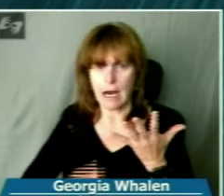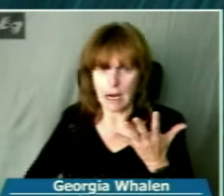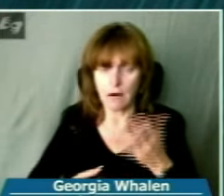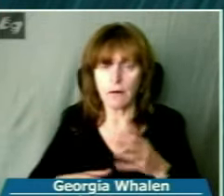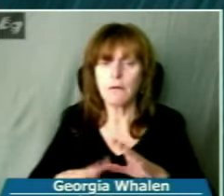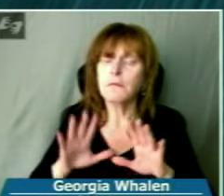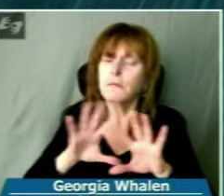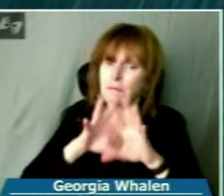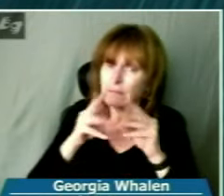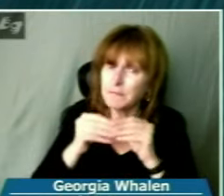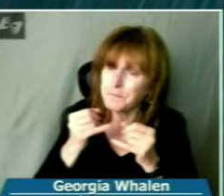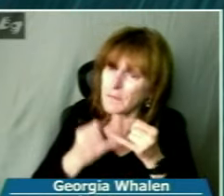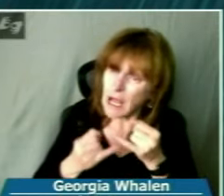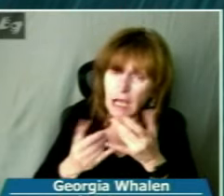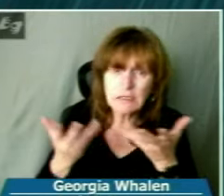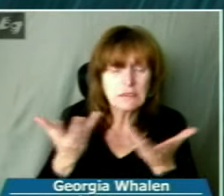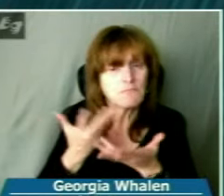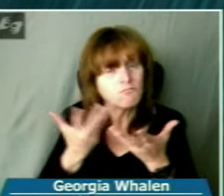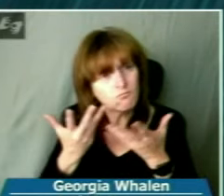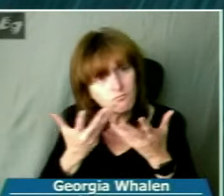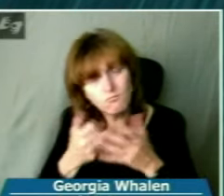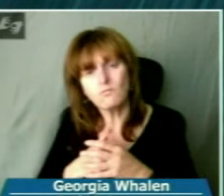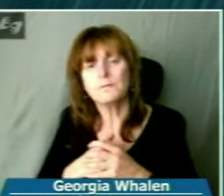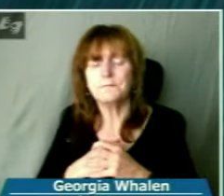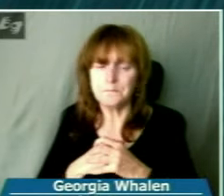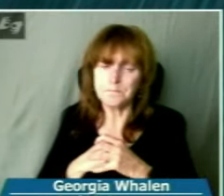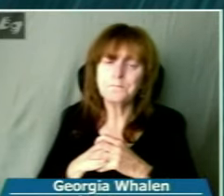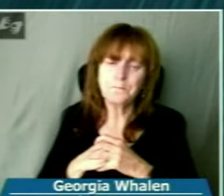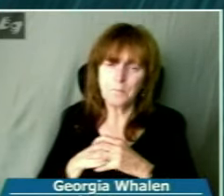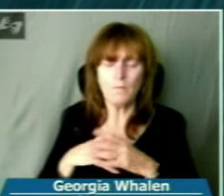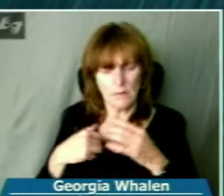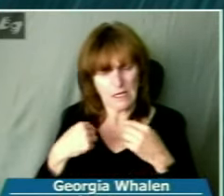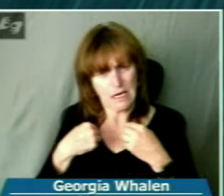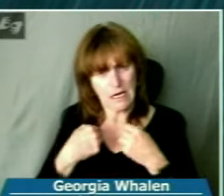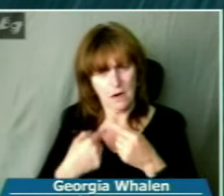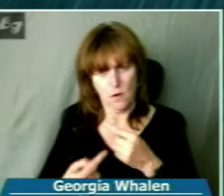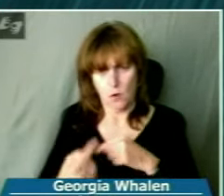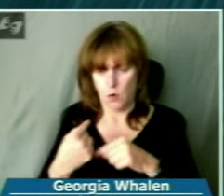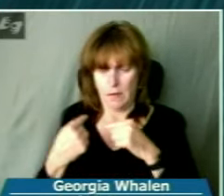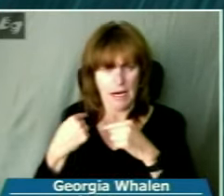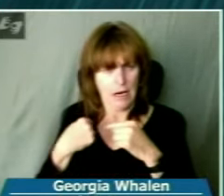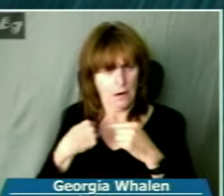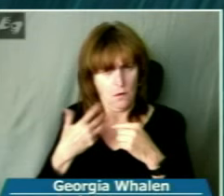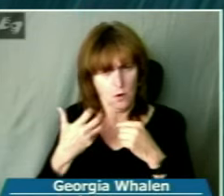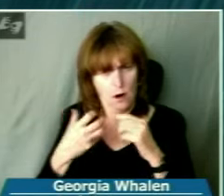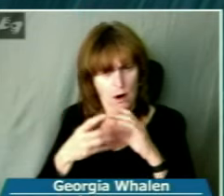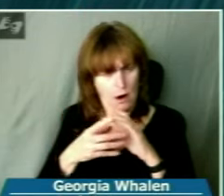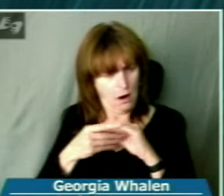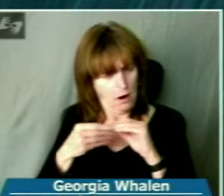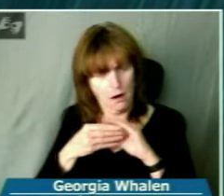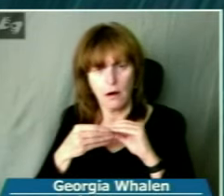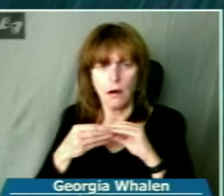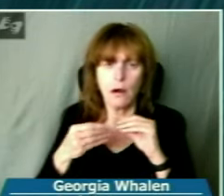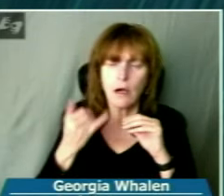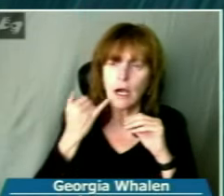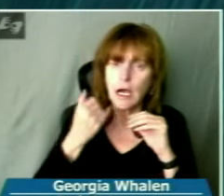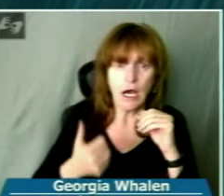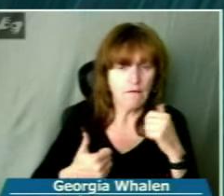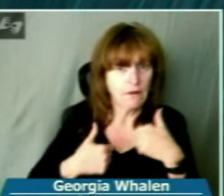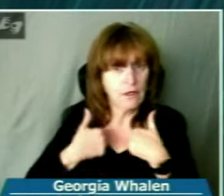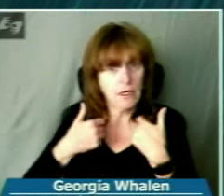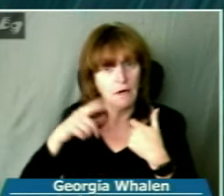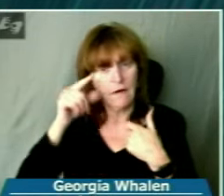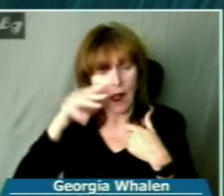that this conversation, which is, I think folks in Hamilton, whether you live here, do business here, or study here, you're going to have